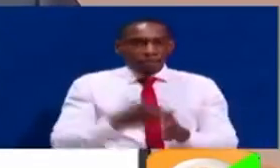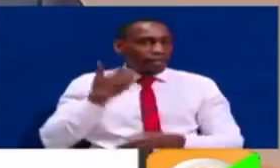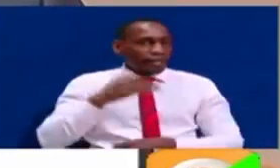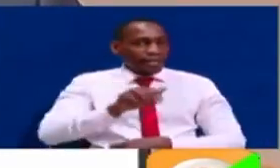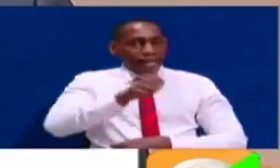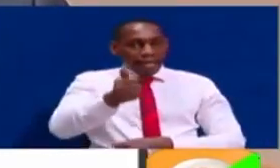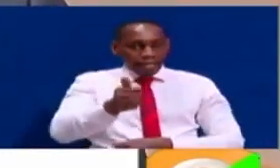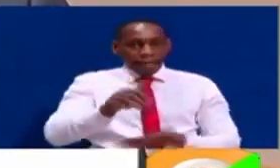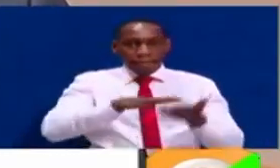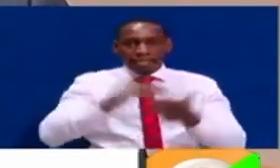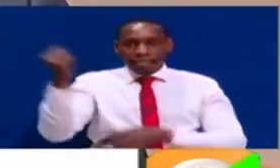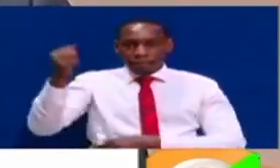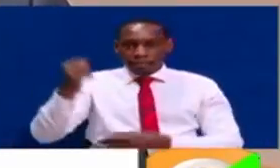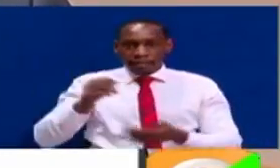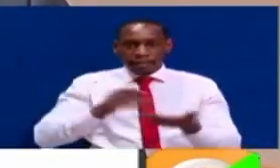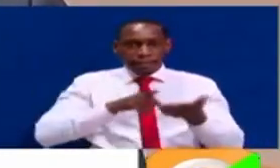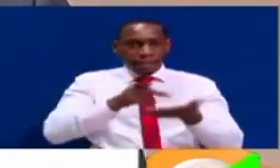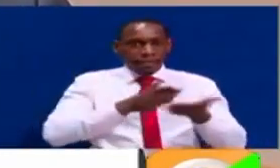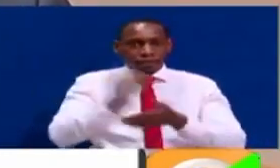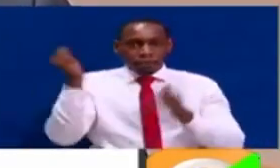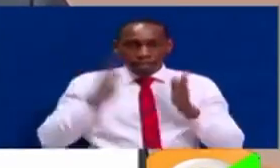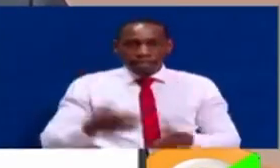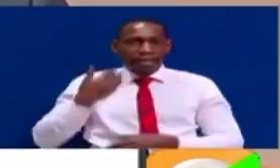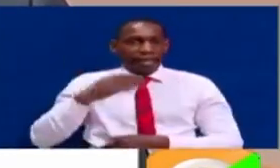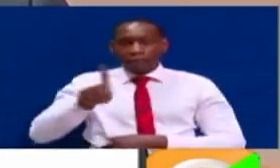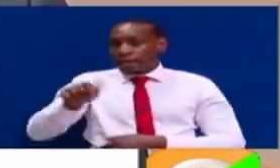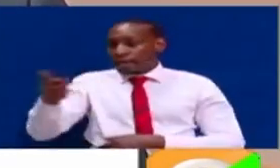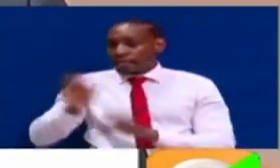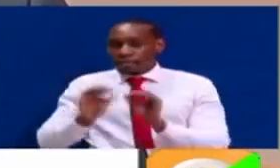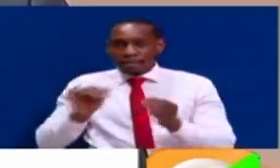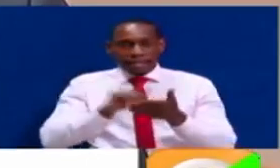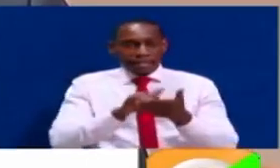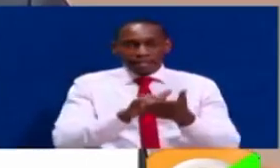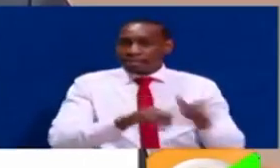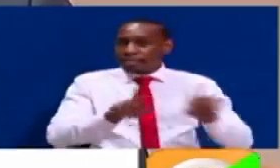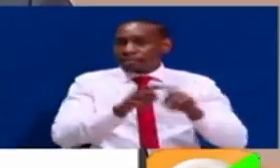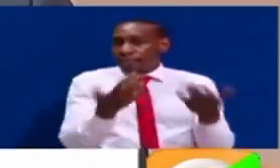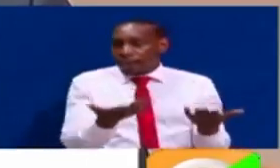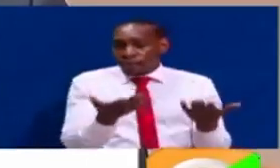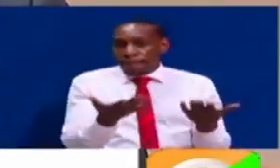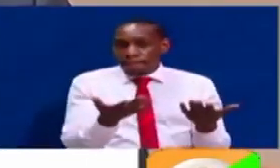political differences fanned by politicians who don't hate each other is nothing more than